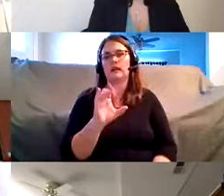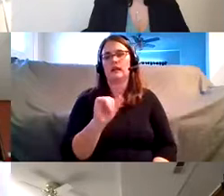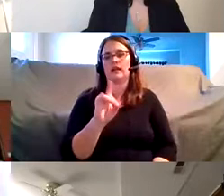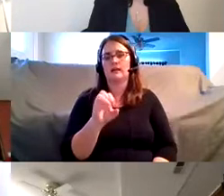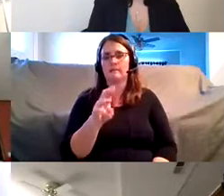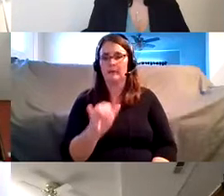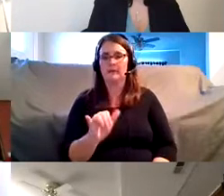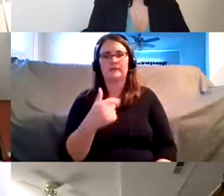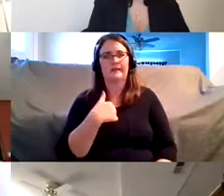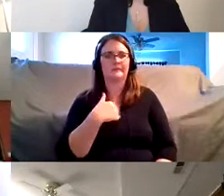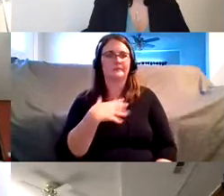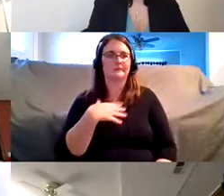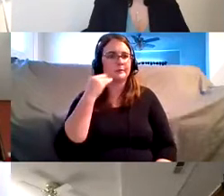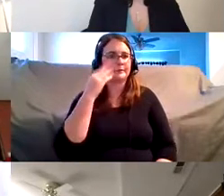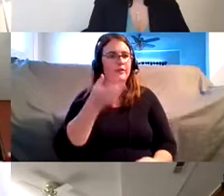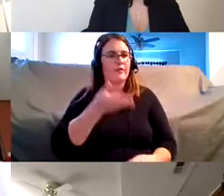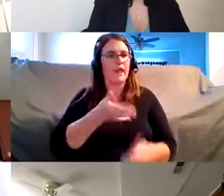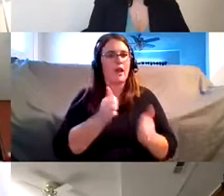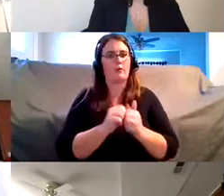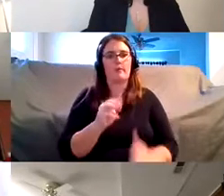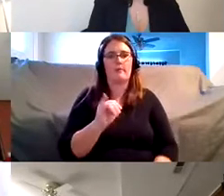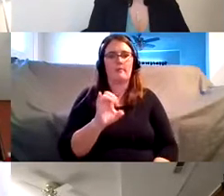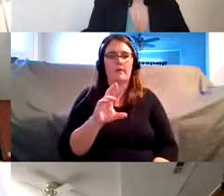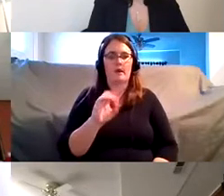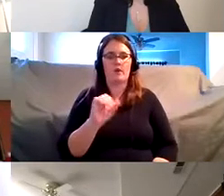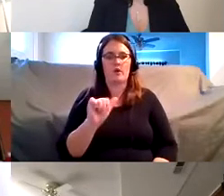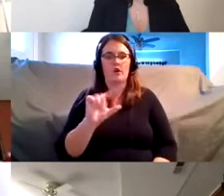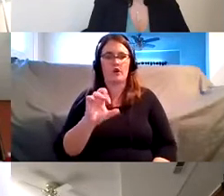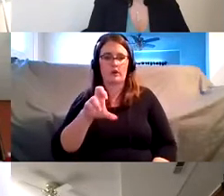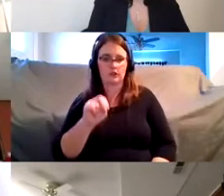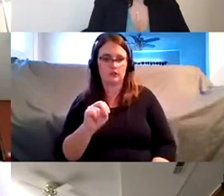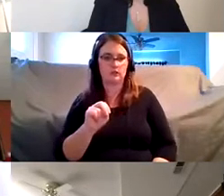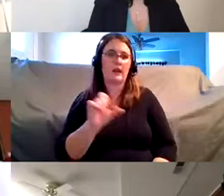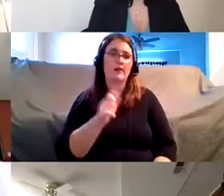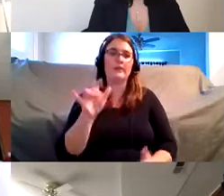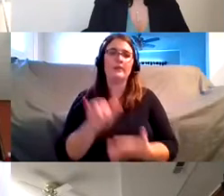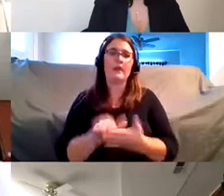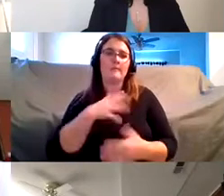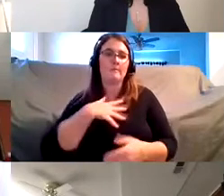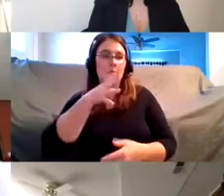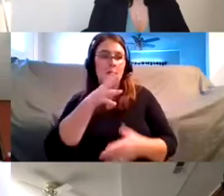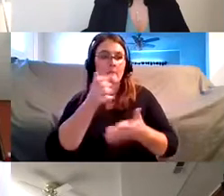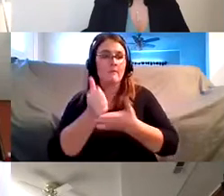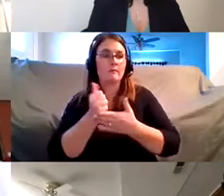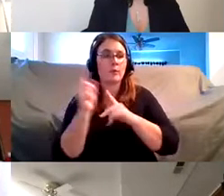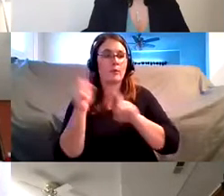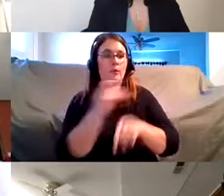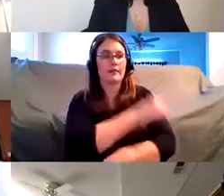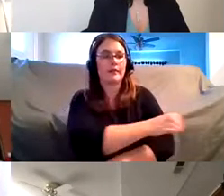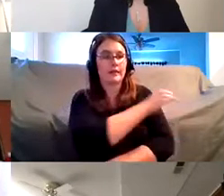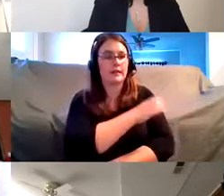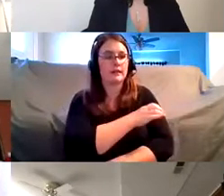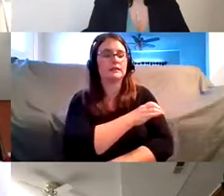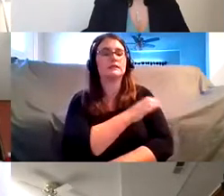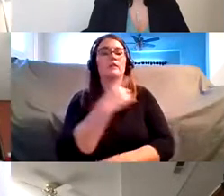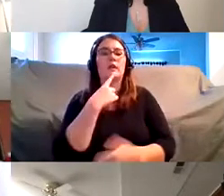that, let's see, just kind of my mom helping go to the clinics, and, they're like, oh, okay. Like, even when I was struggling to translate